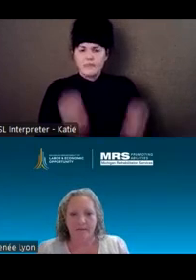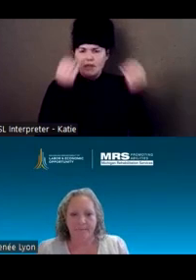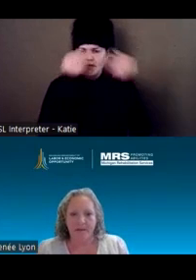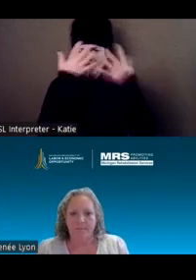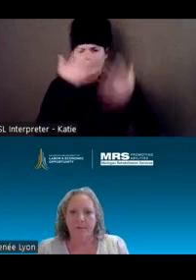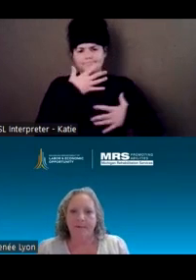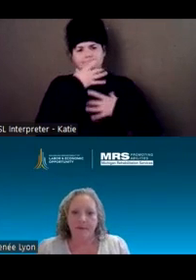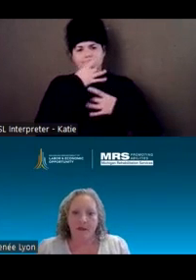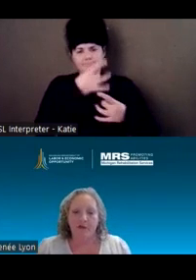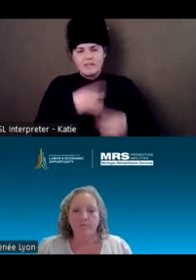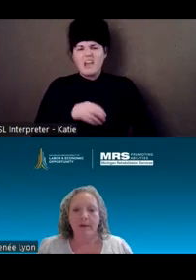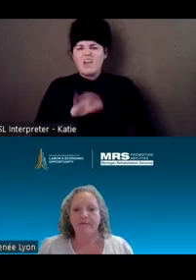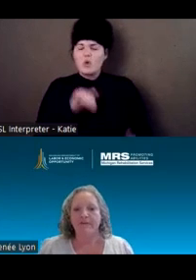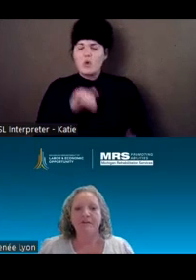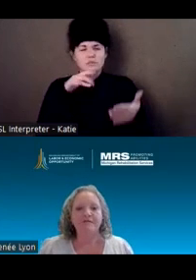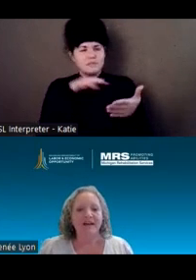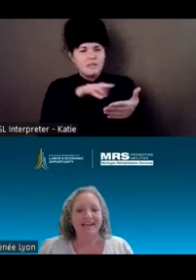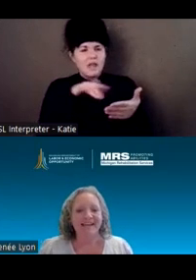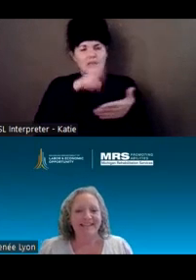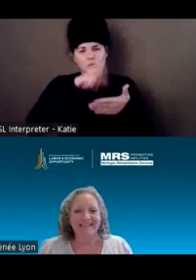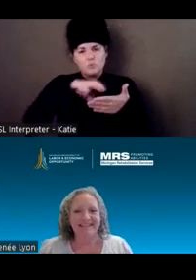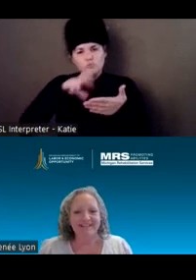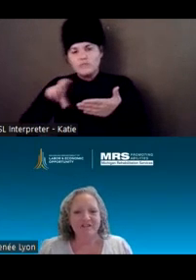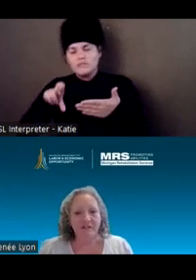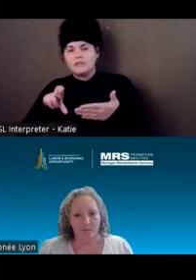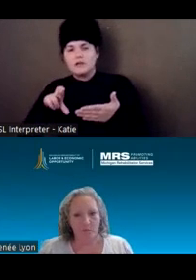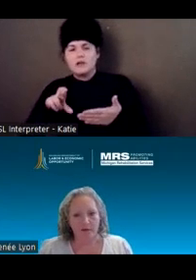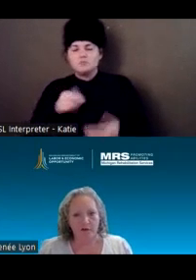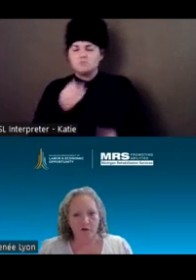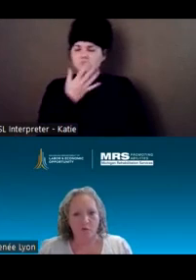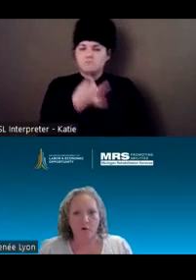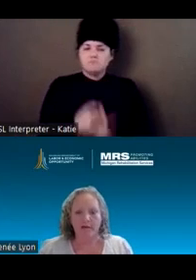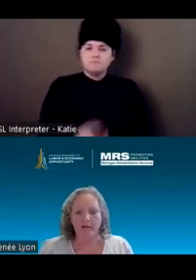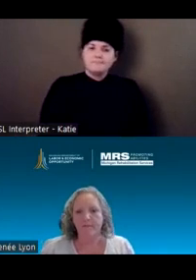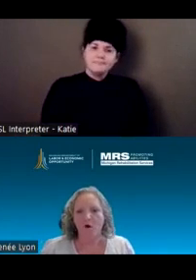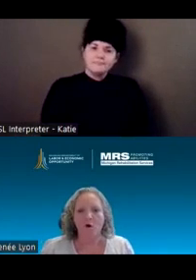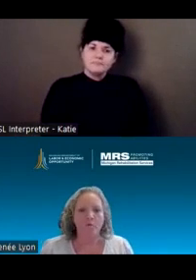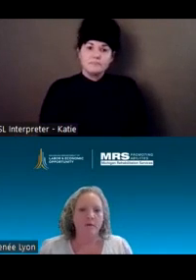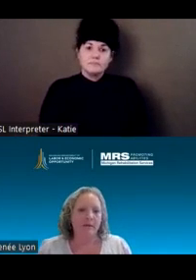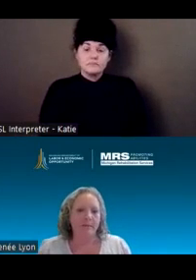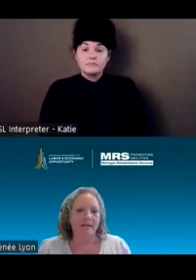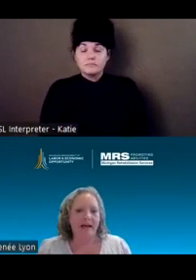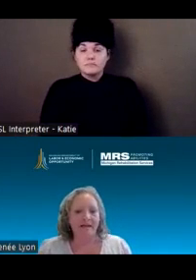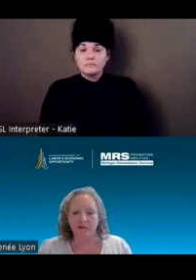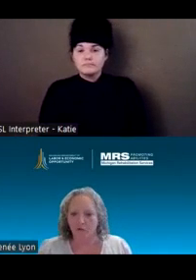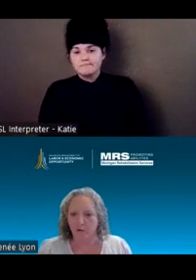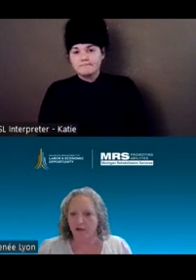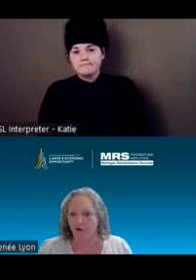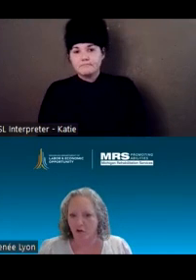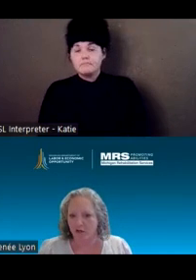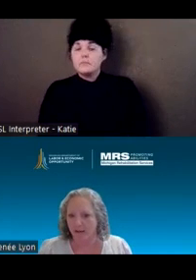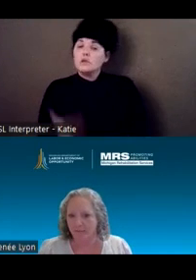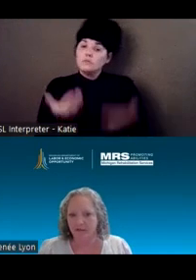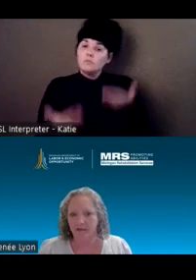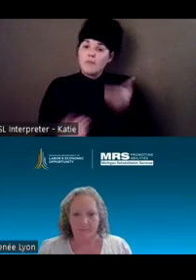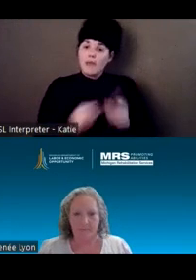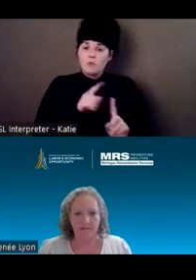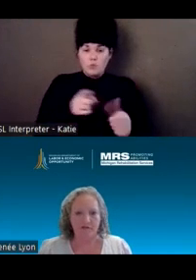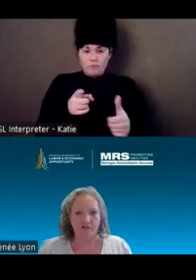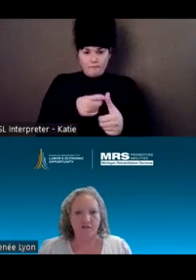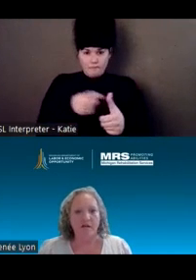us. But you may feel fine initially when you're working from home and maybe not in a great